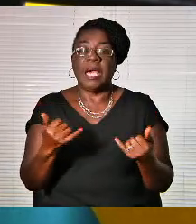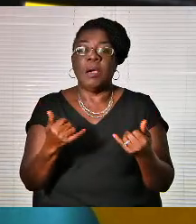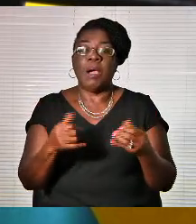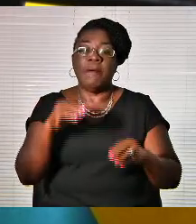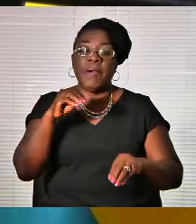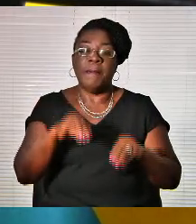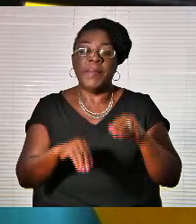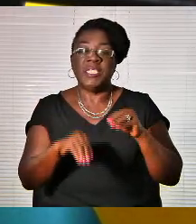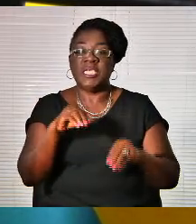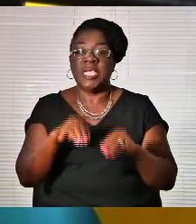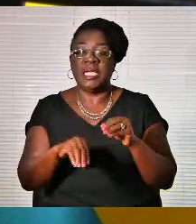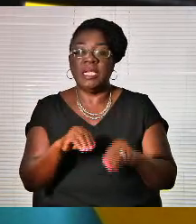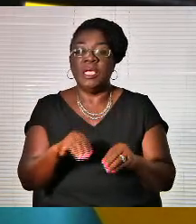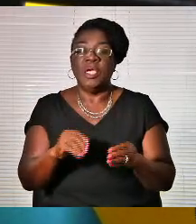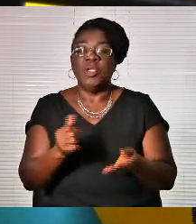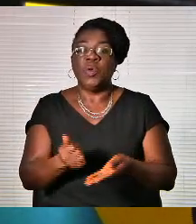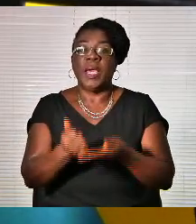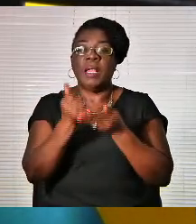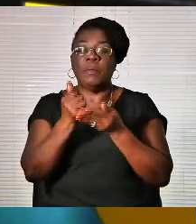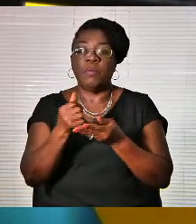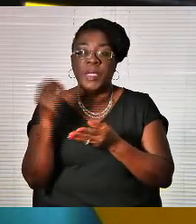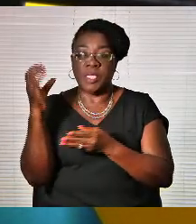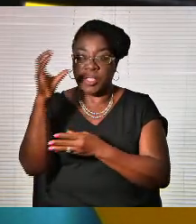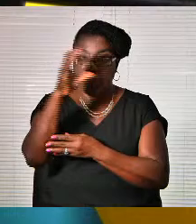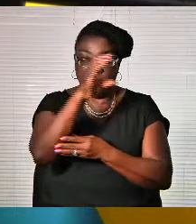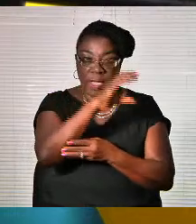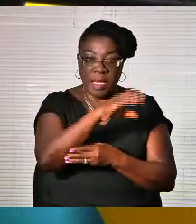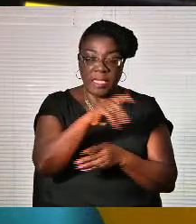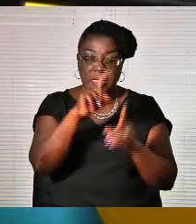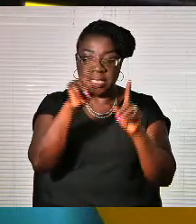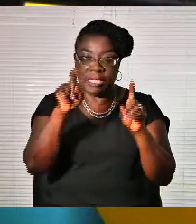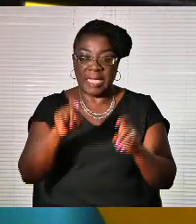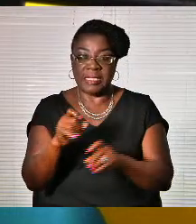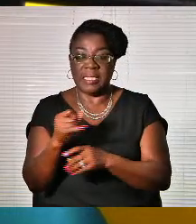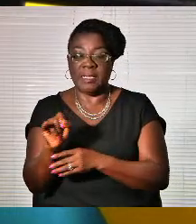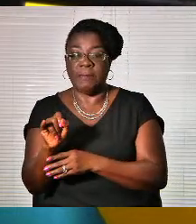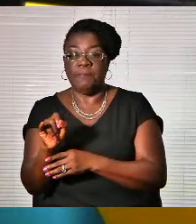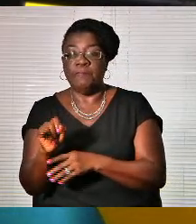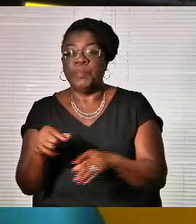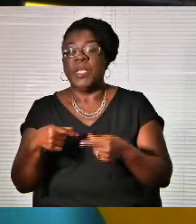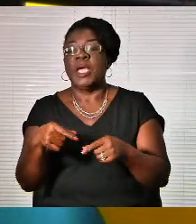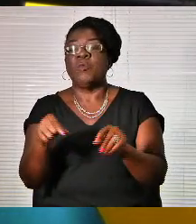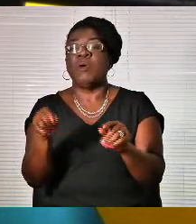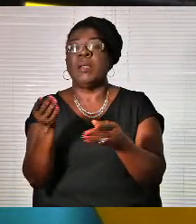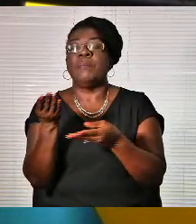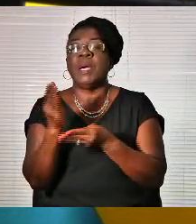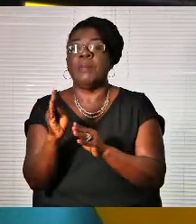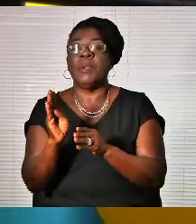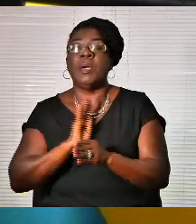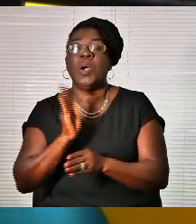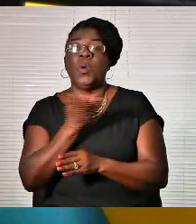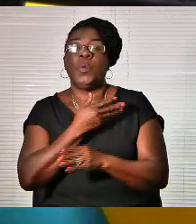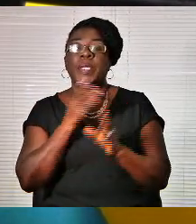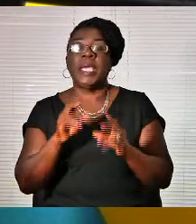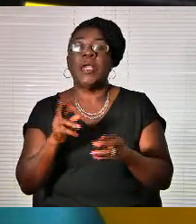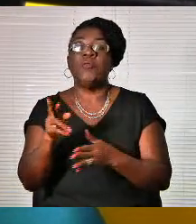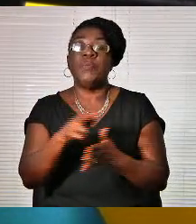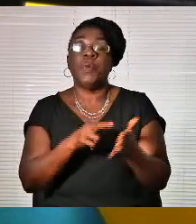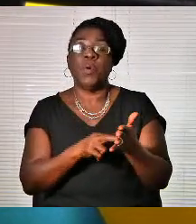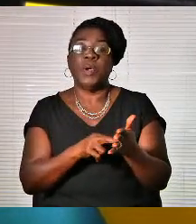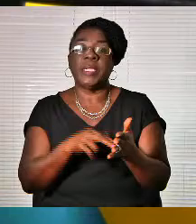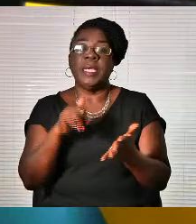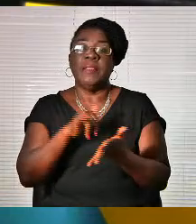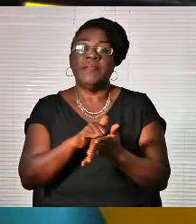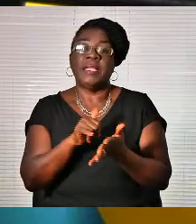aid with surveillance testing. In Grand Bahama, we can report that they have